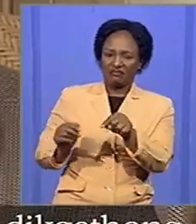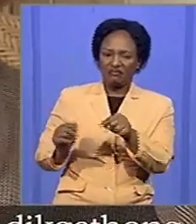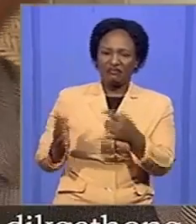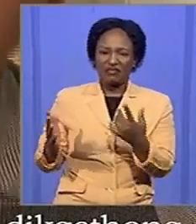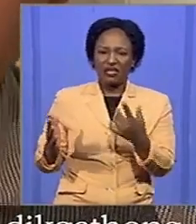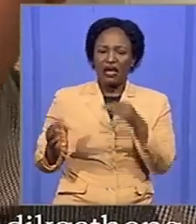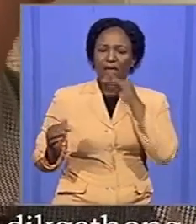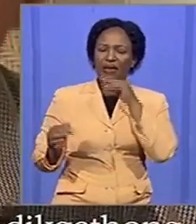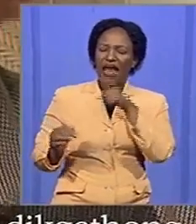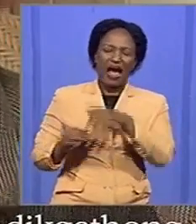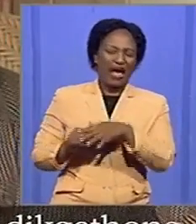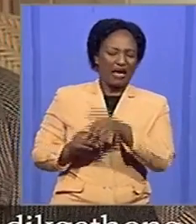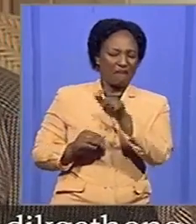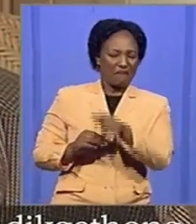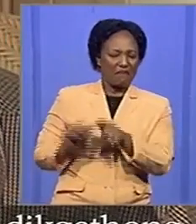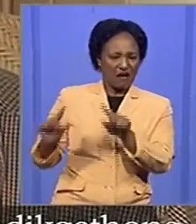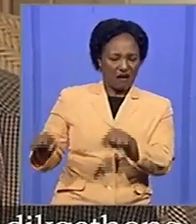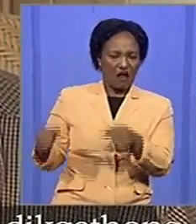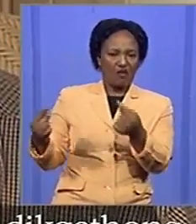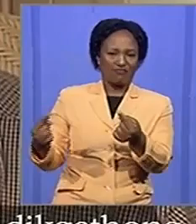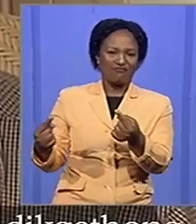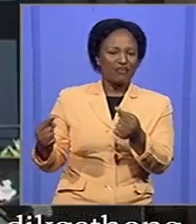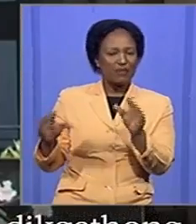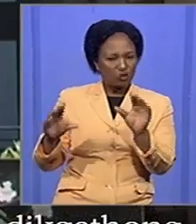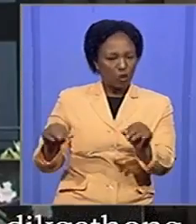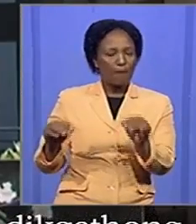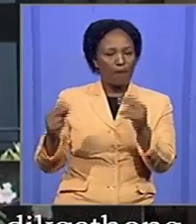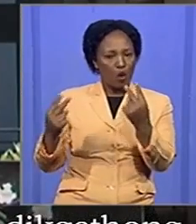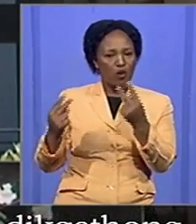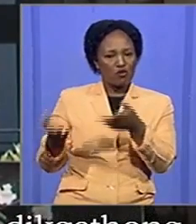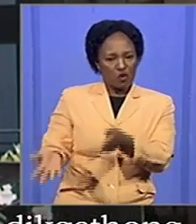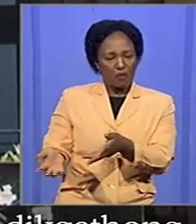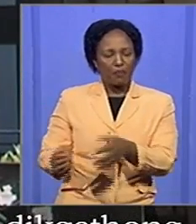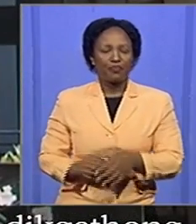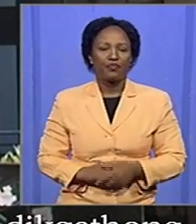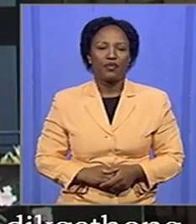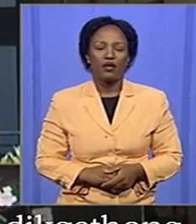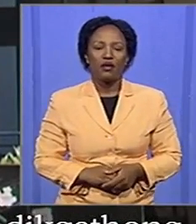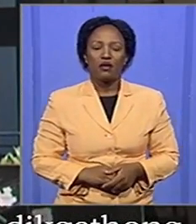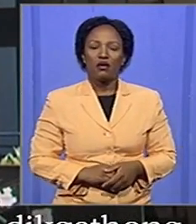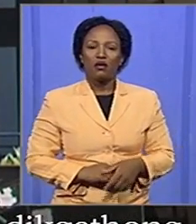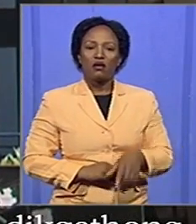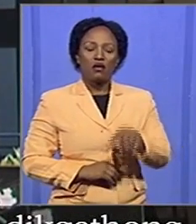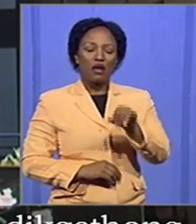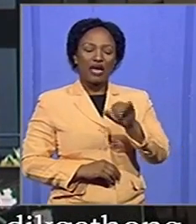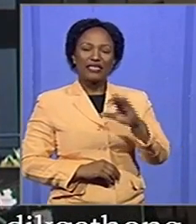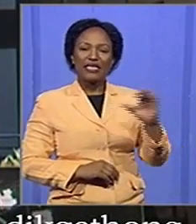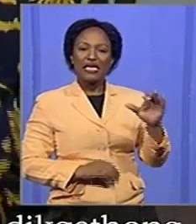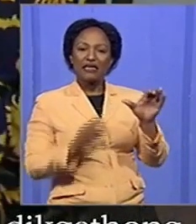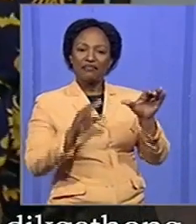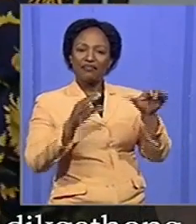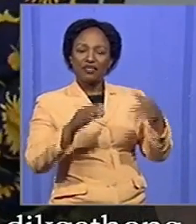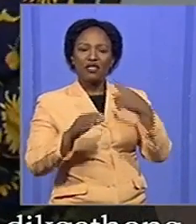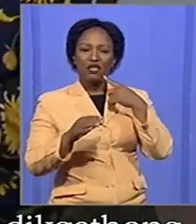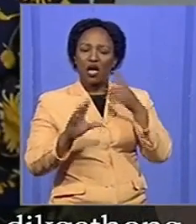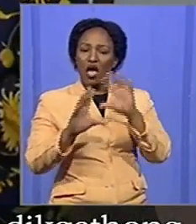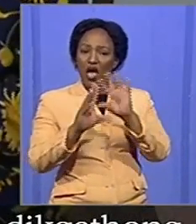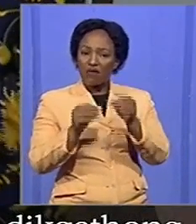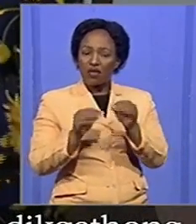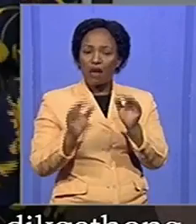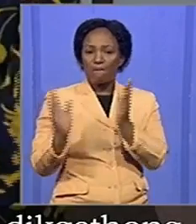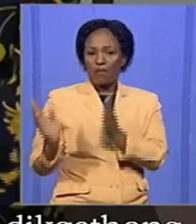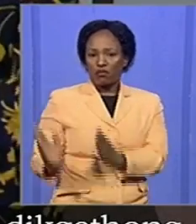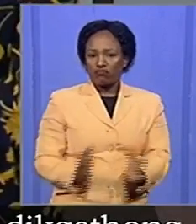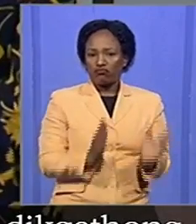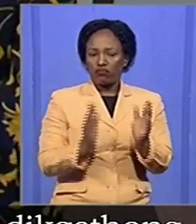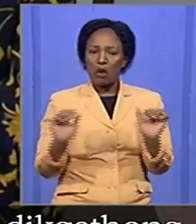a deficiency in society. Fela komishene ya ditlhopho ya re dipaakanyo di maleba. We'll have two versions